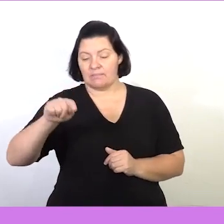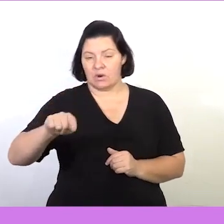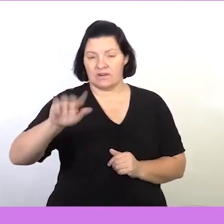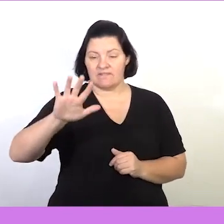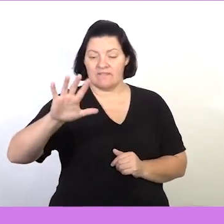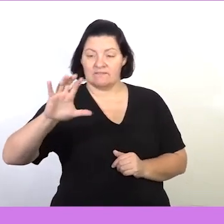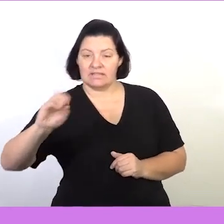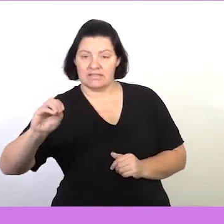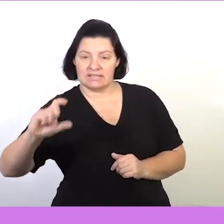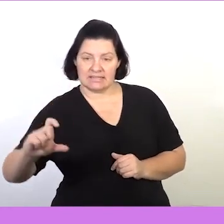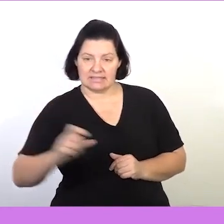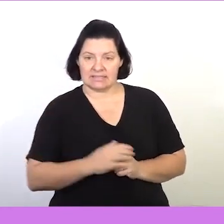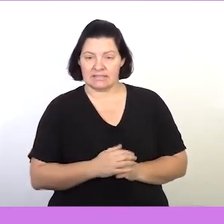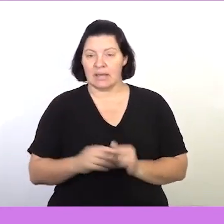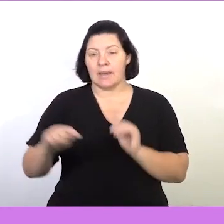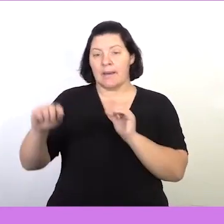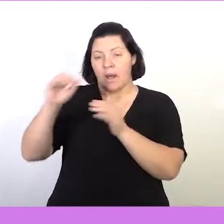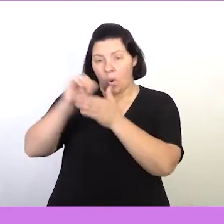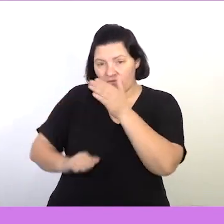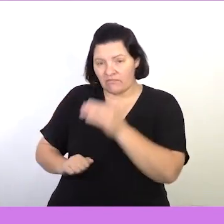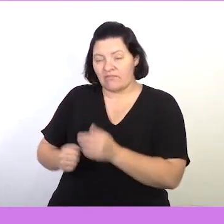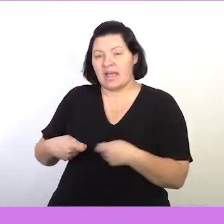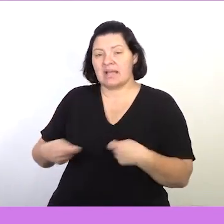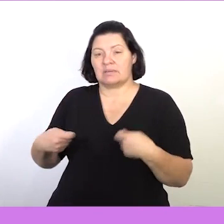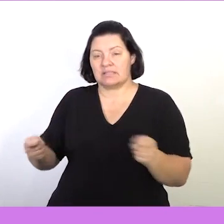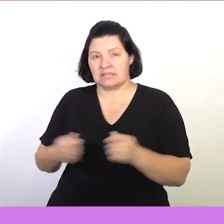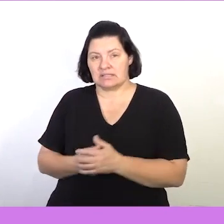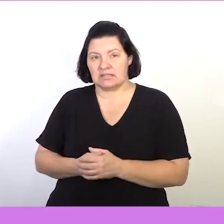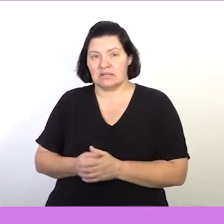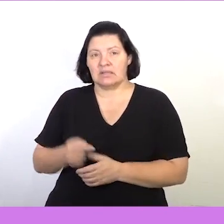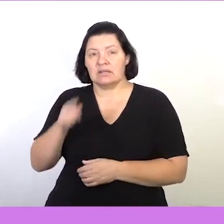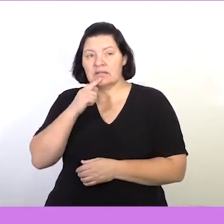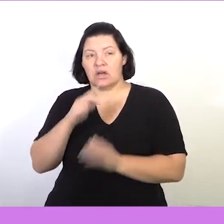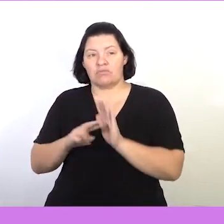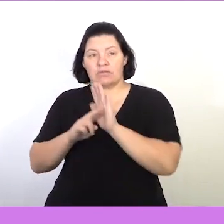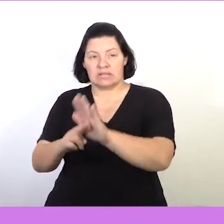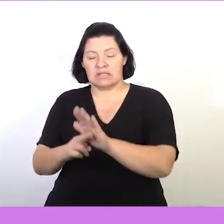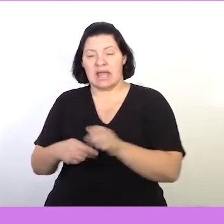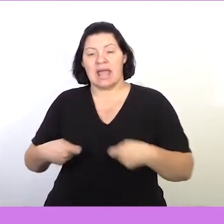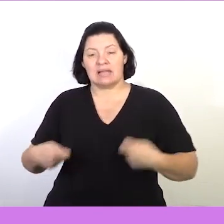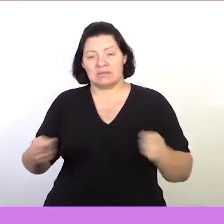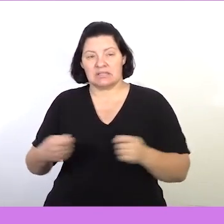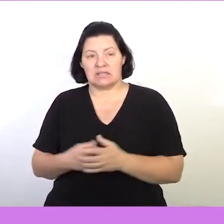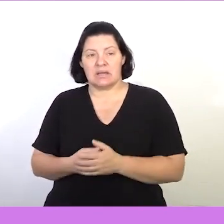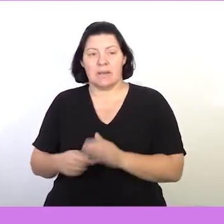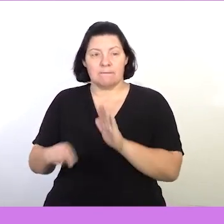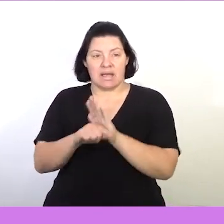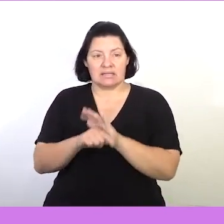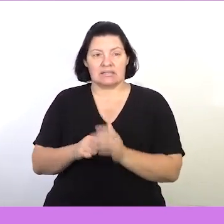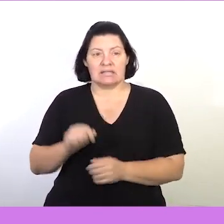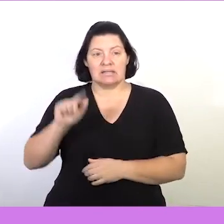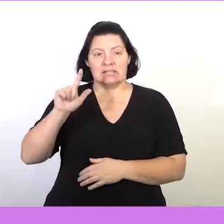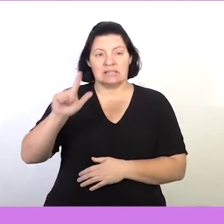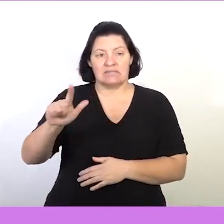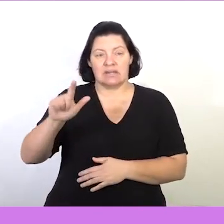9,089 Rand and 50 cents, minus my expenses. Here, you can see this column represents the expenses, so